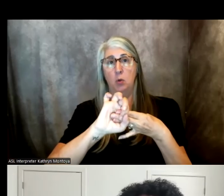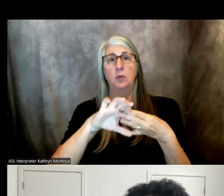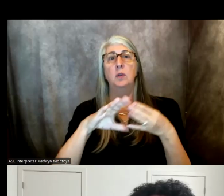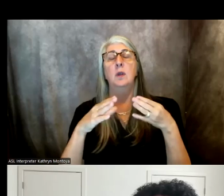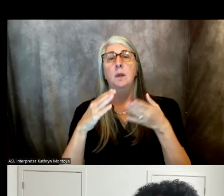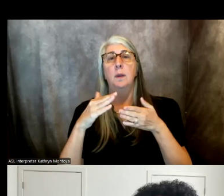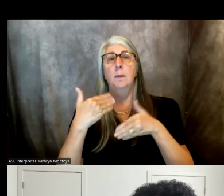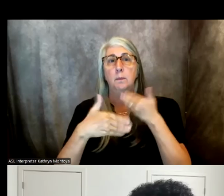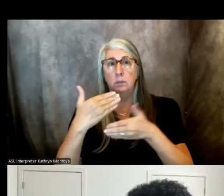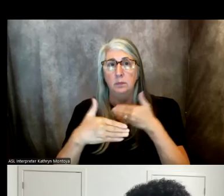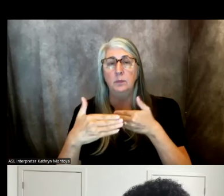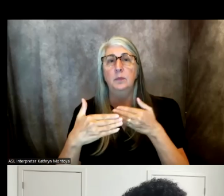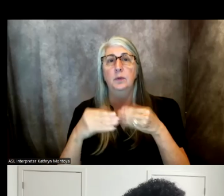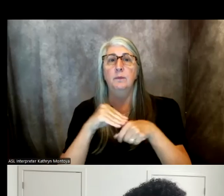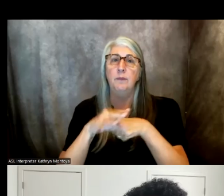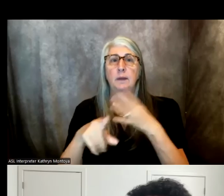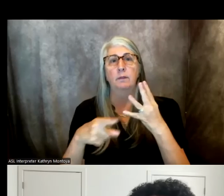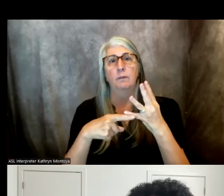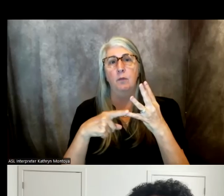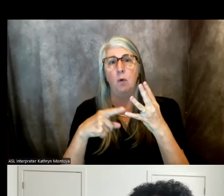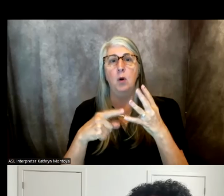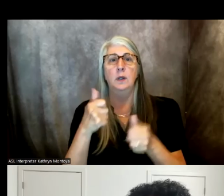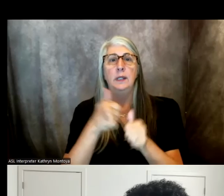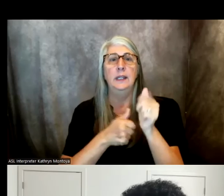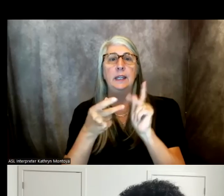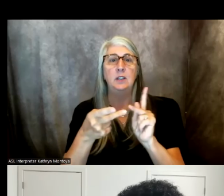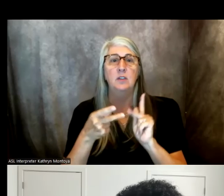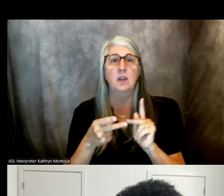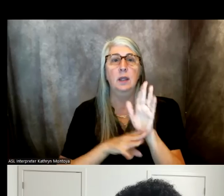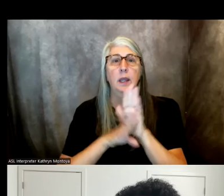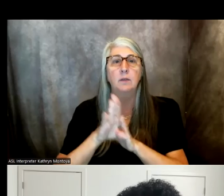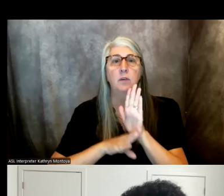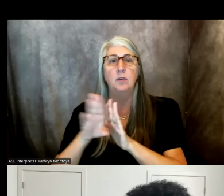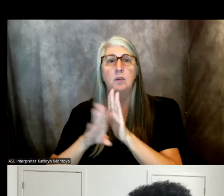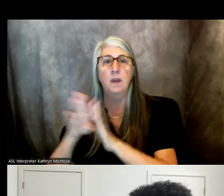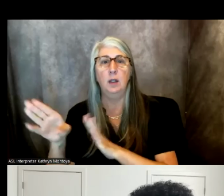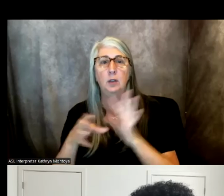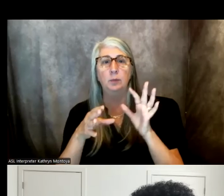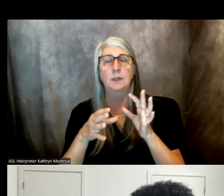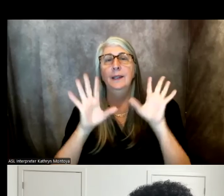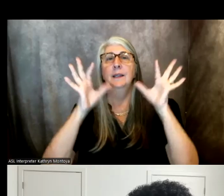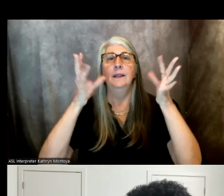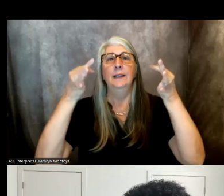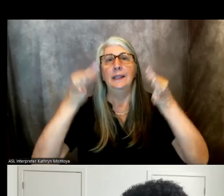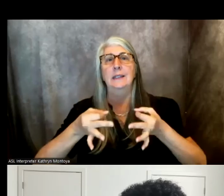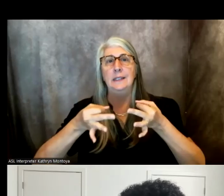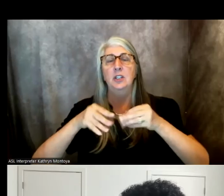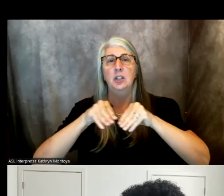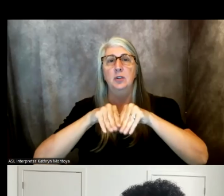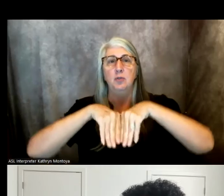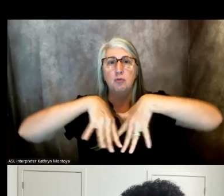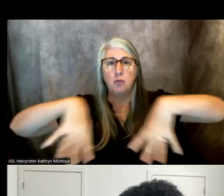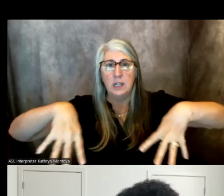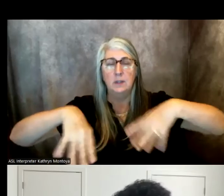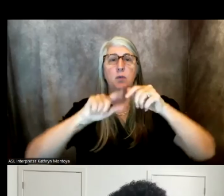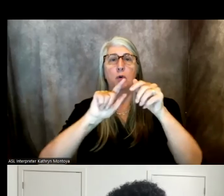here. Each site, we developed a decision tree to help surface criteria for retaining or transferring calls.